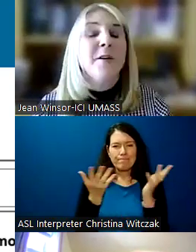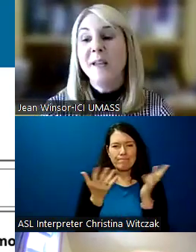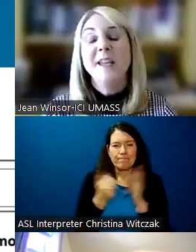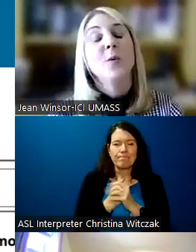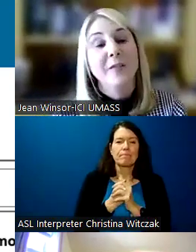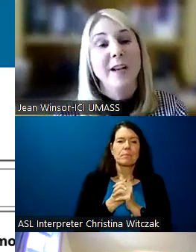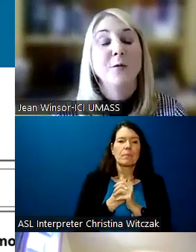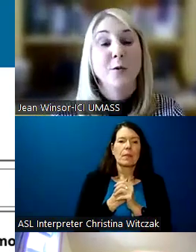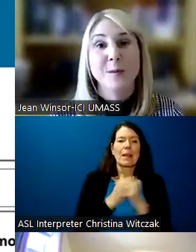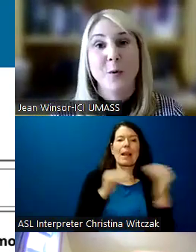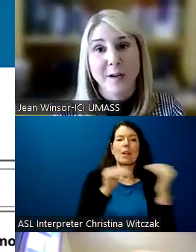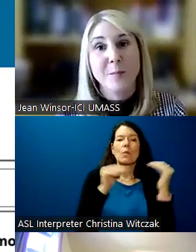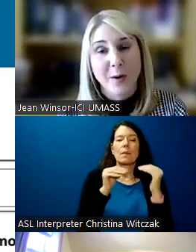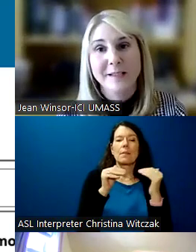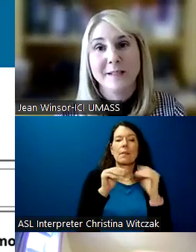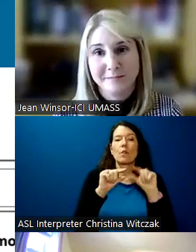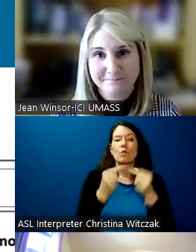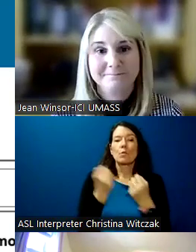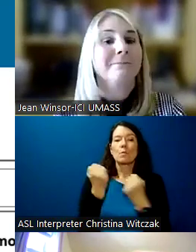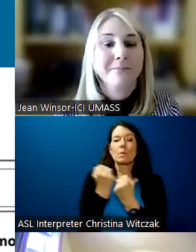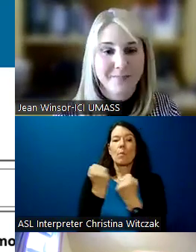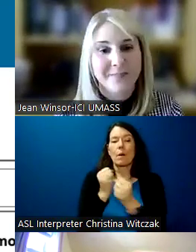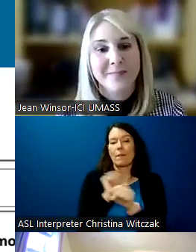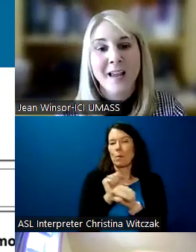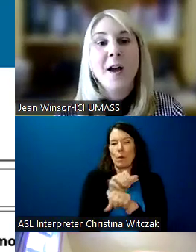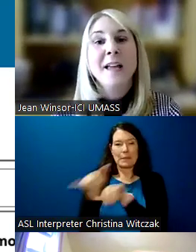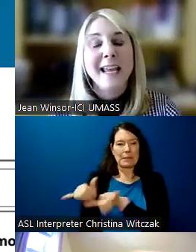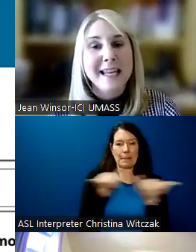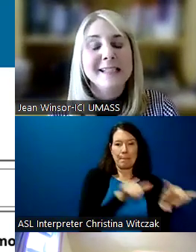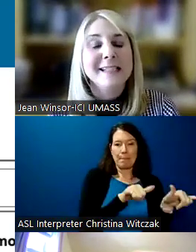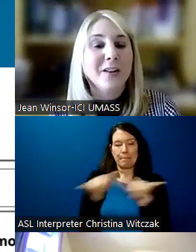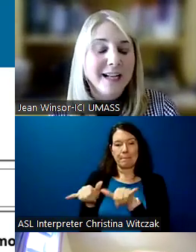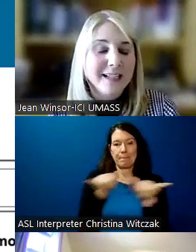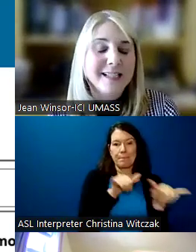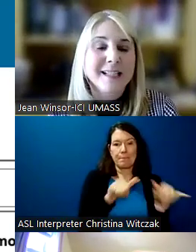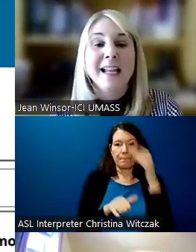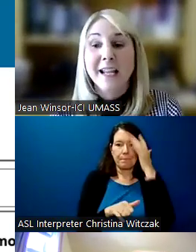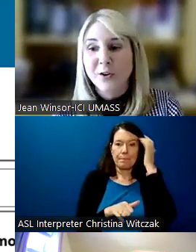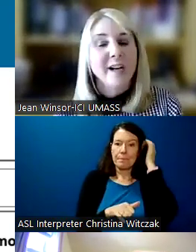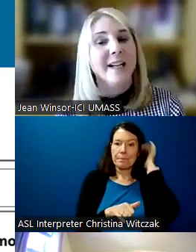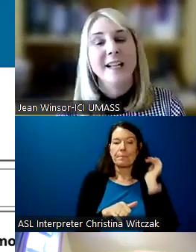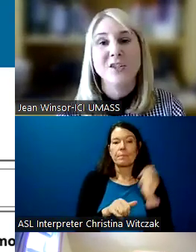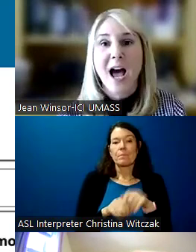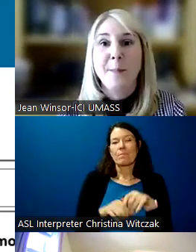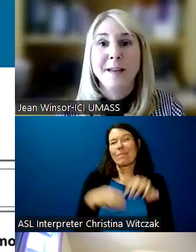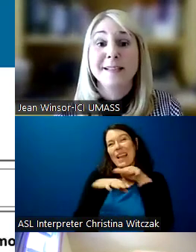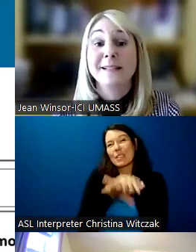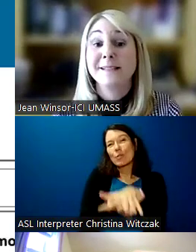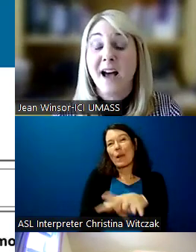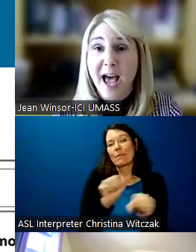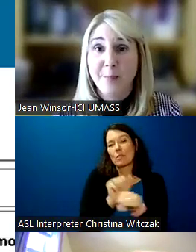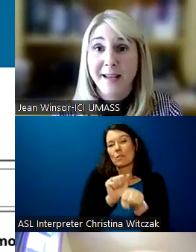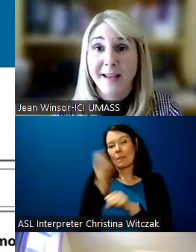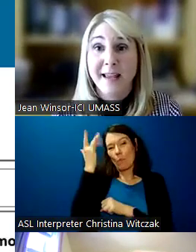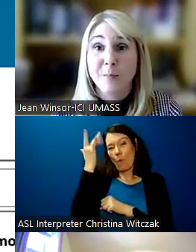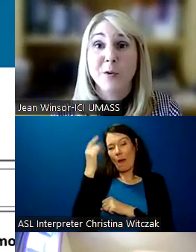It would be the equivalent of group supported employment. They consider it an integrated job because it is